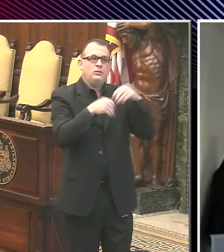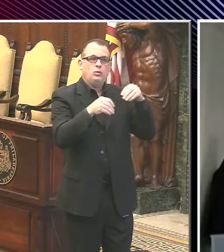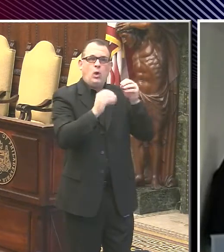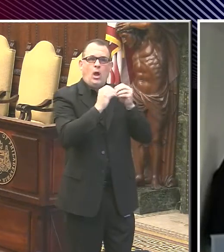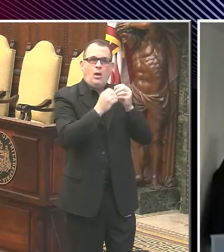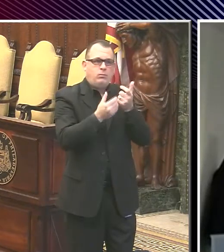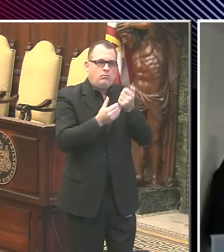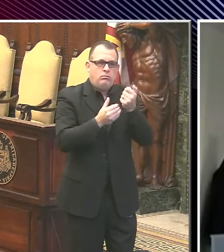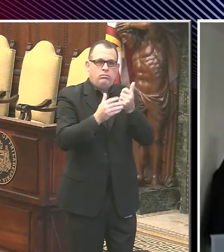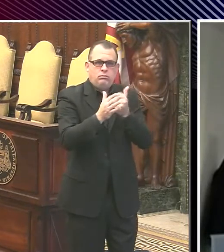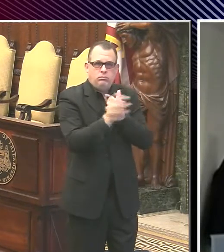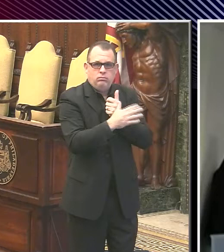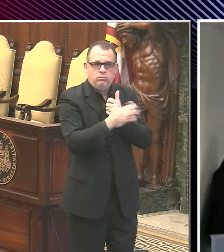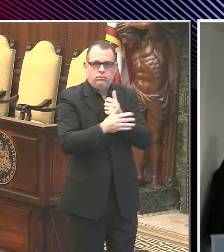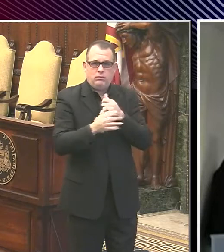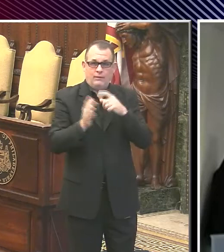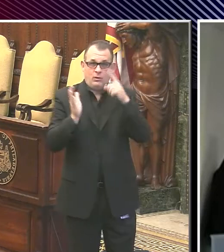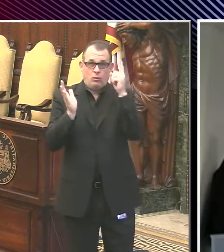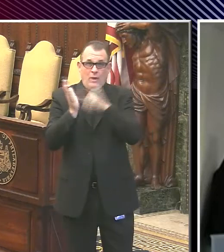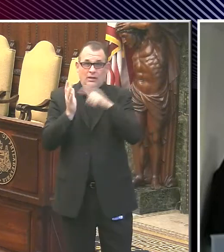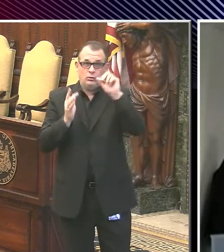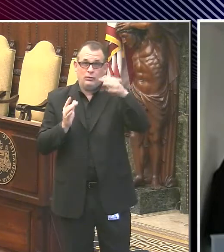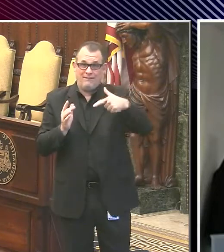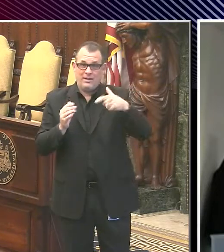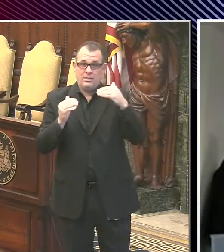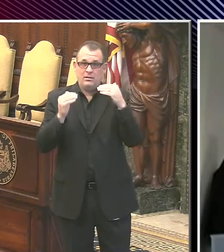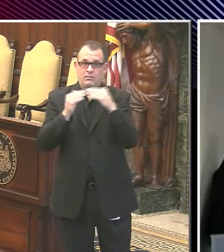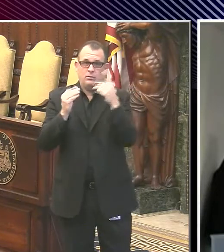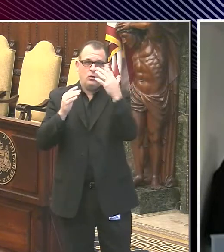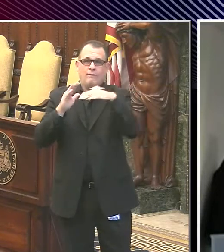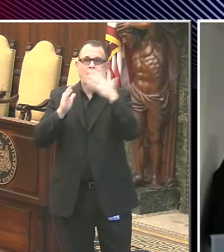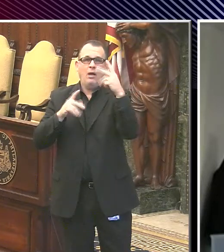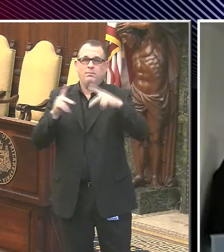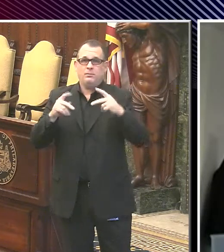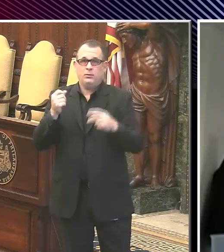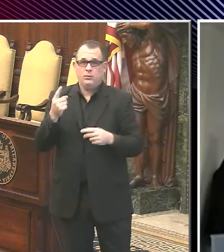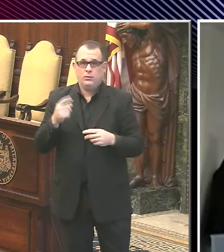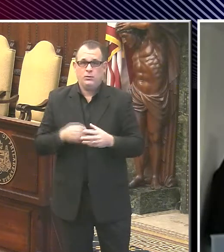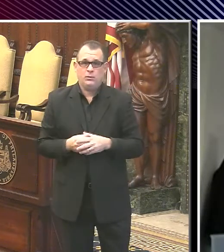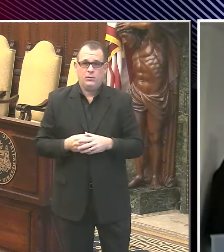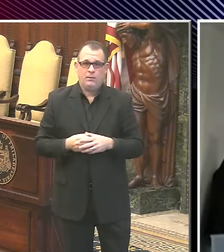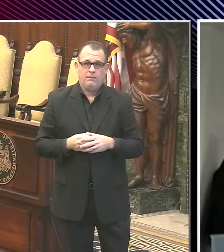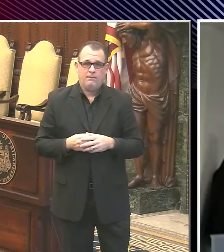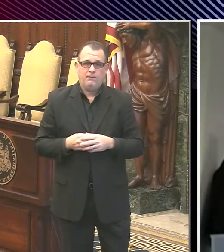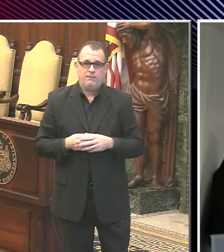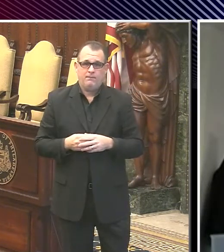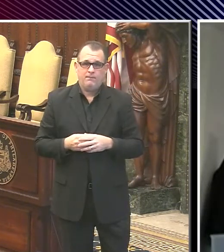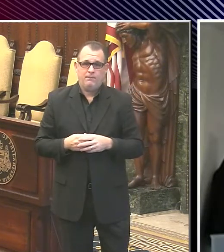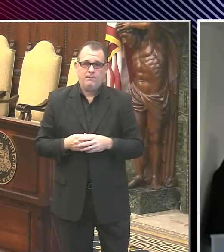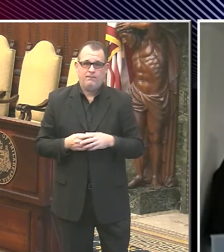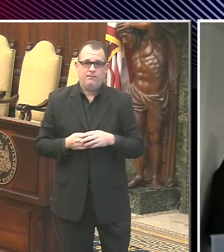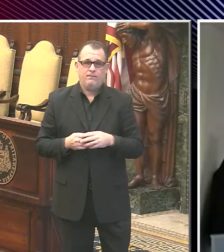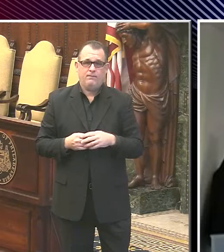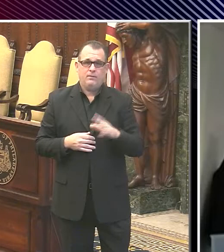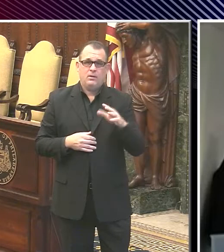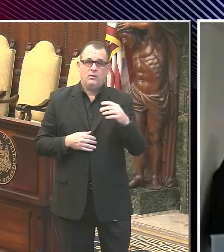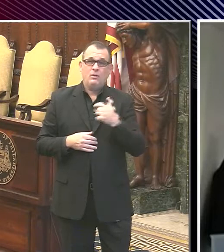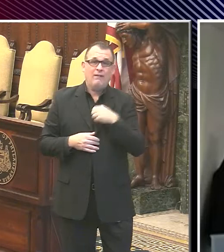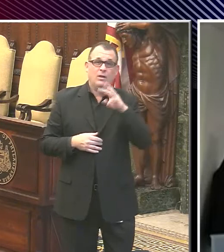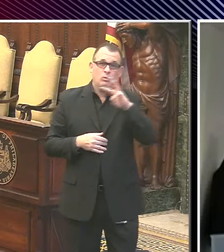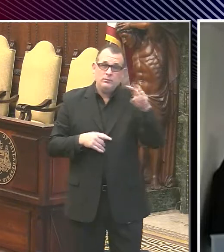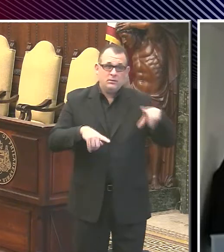per 1,000 square feet. Detailed guidance for all different settings that we have guidance for is at our website,